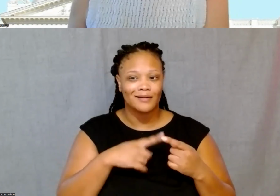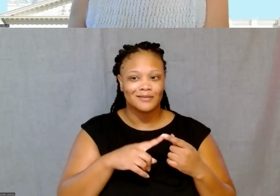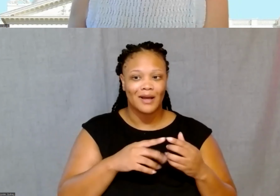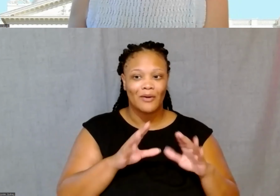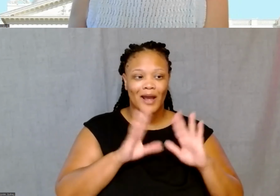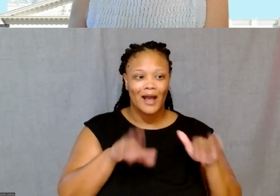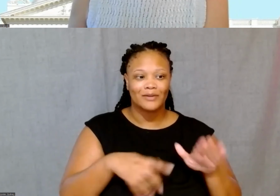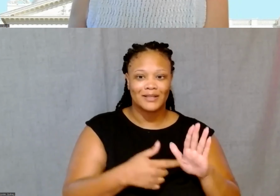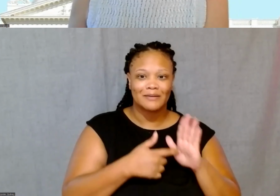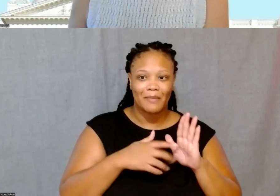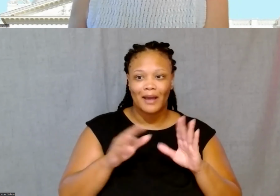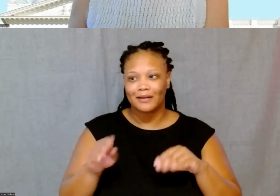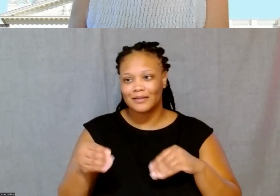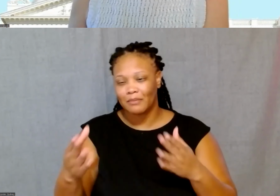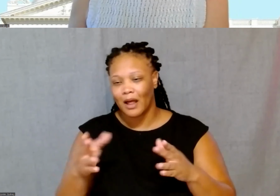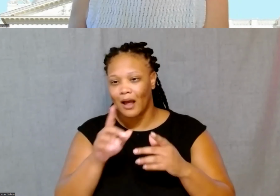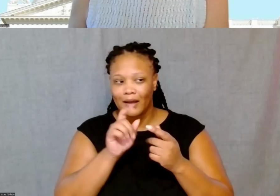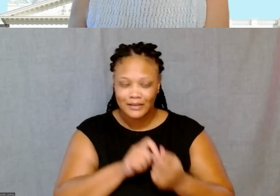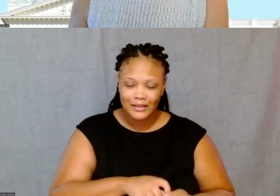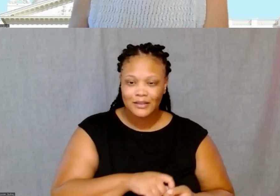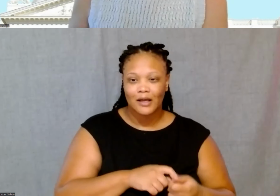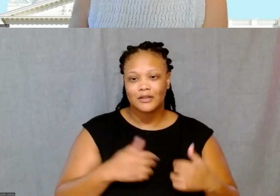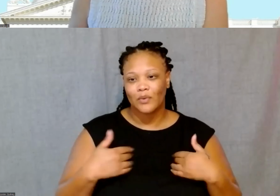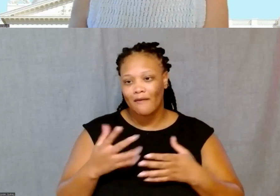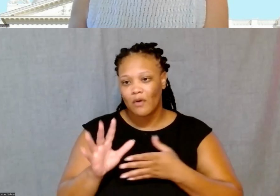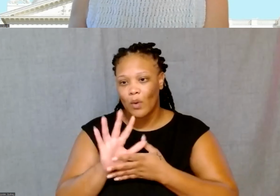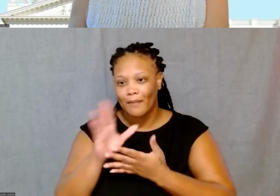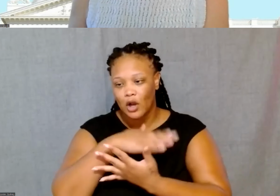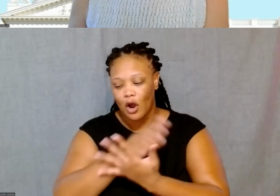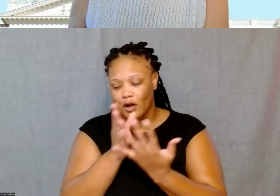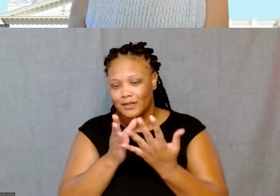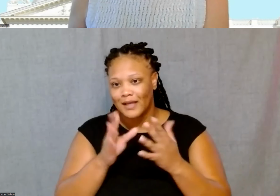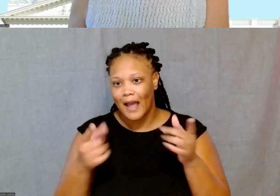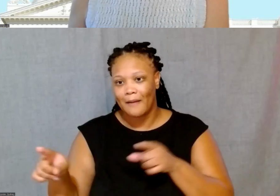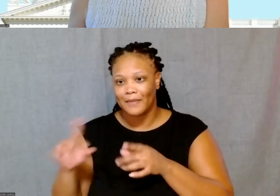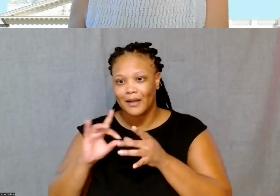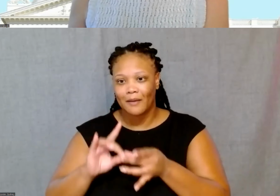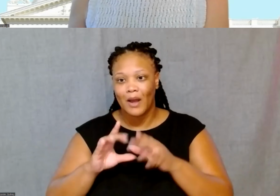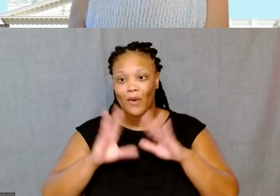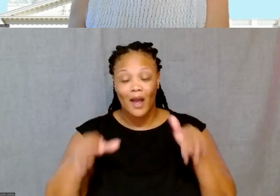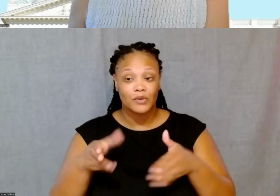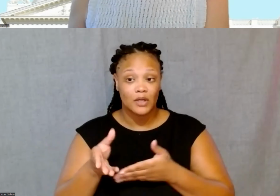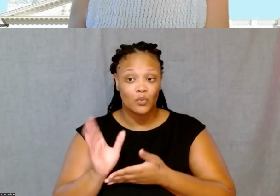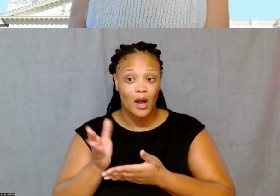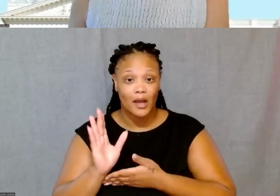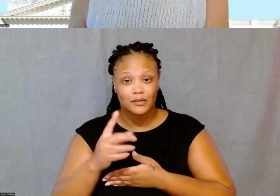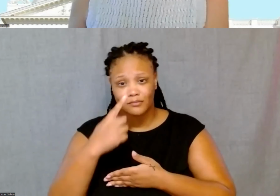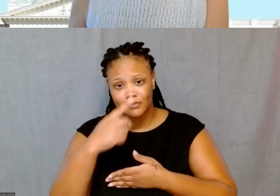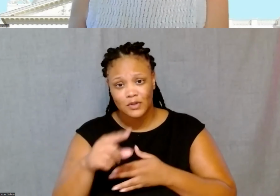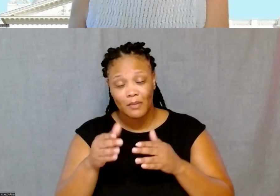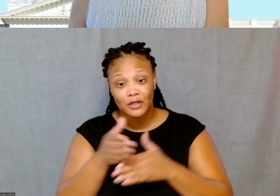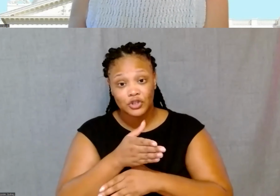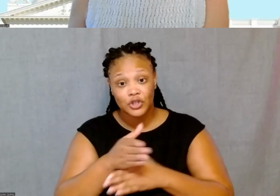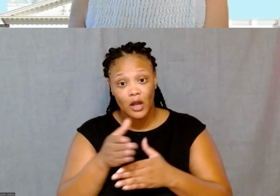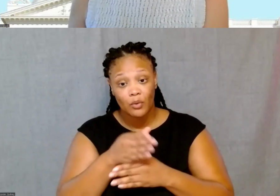into details on that, that there are webinars happening on housing rights. And so I'm wondering if you're able to share those resources in the